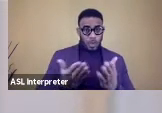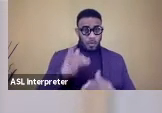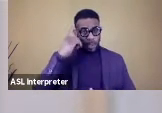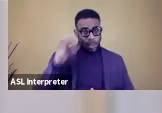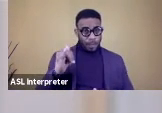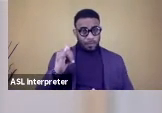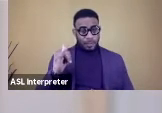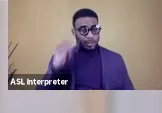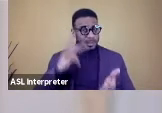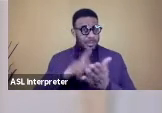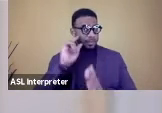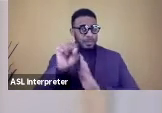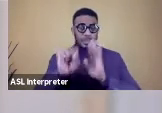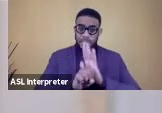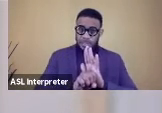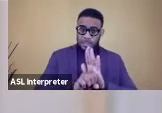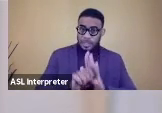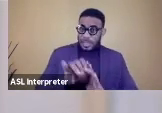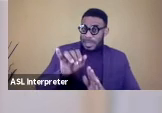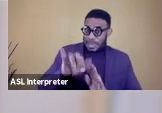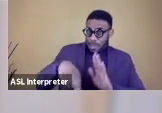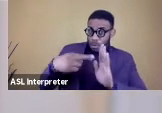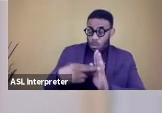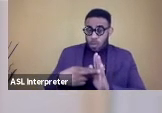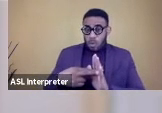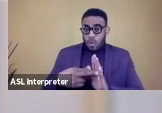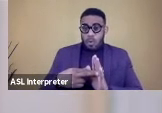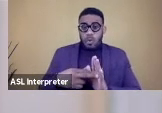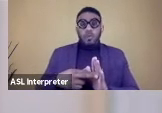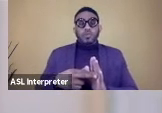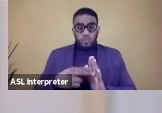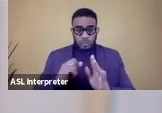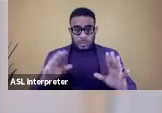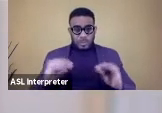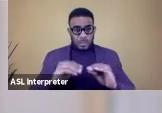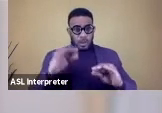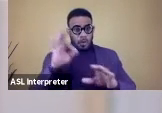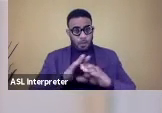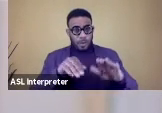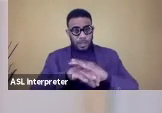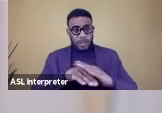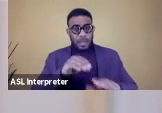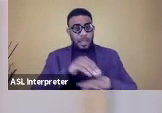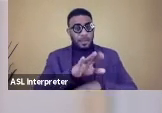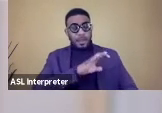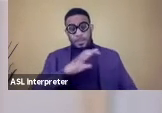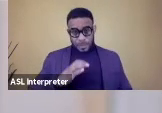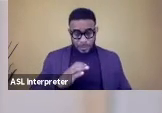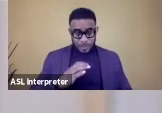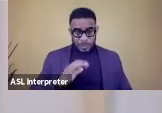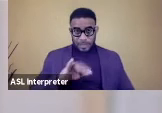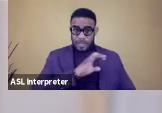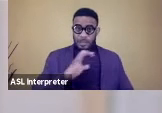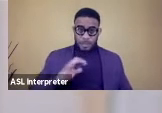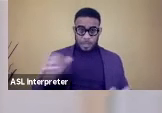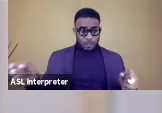California's Secretary of State, and in that capacity, we convened a Voting Accessibility Advisory Committee. This committee